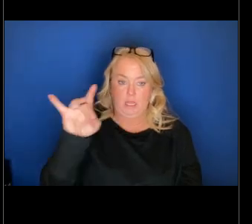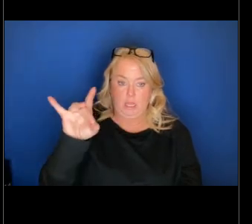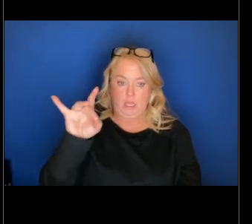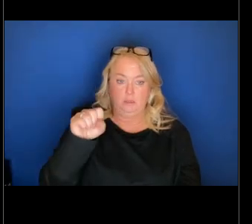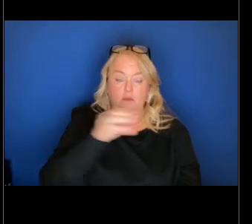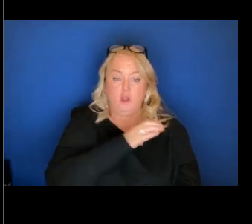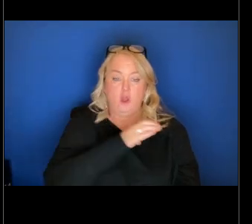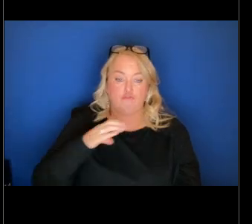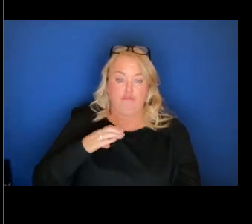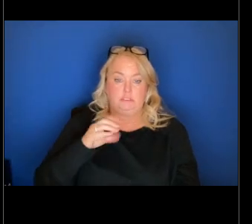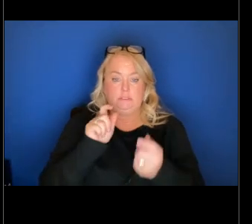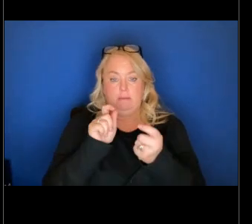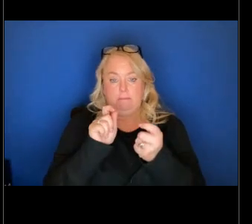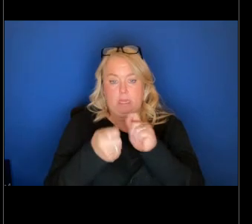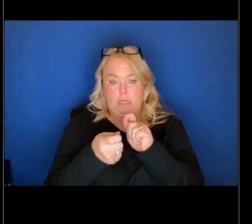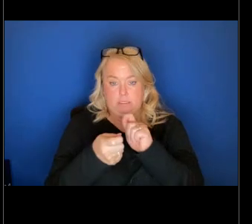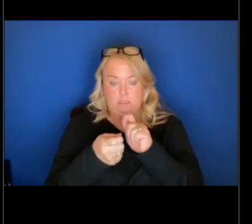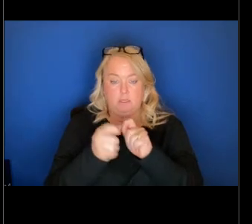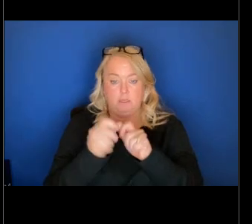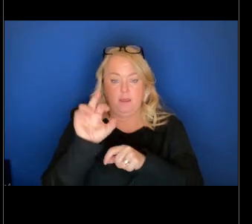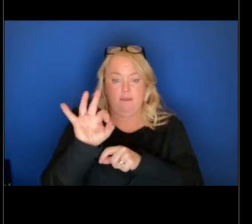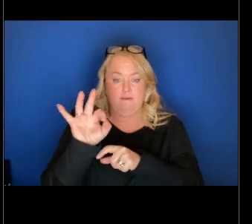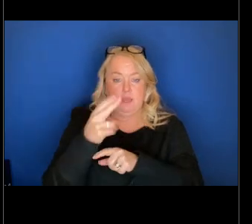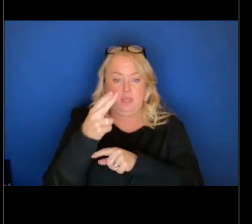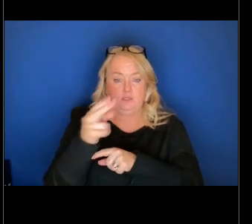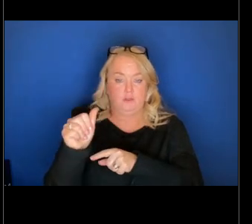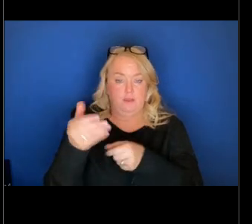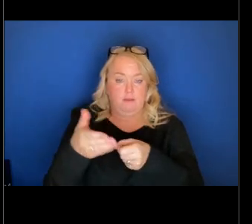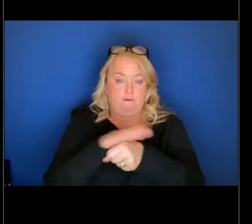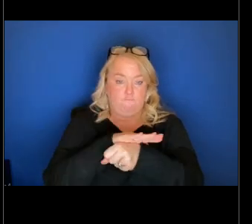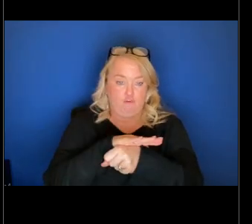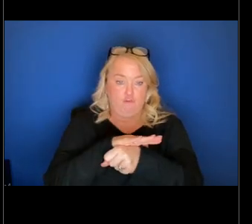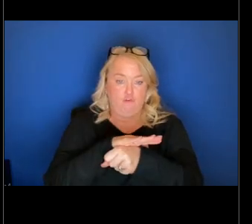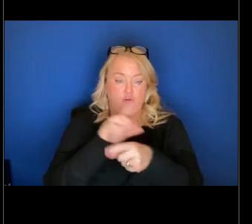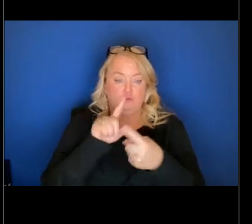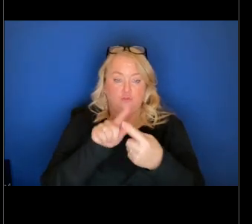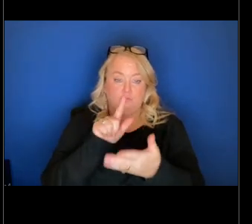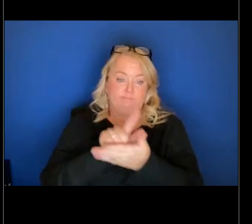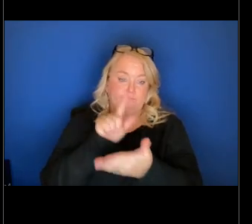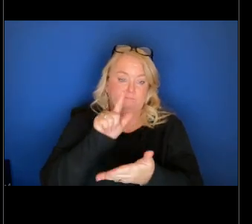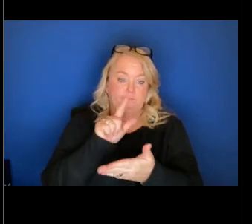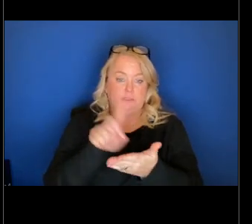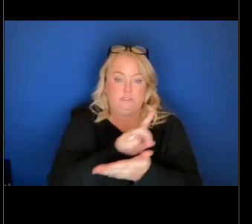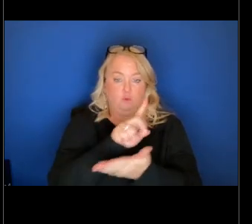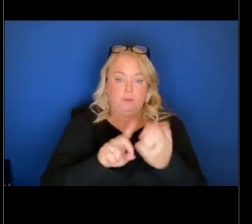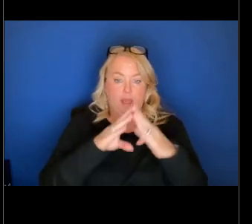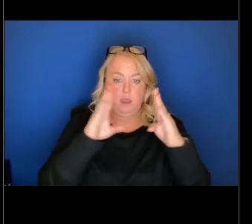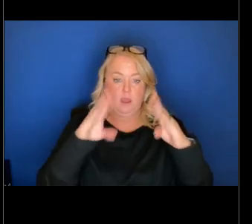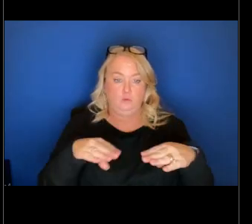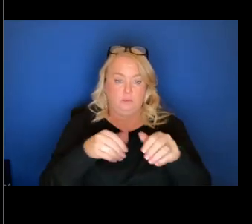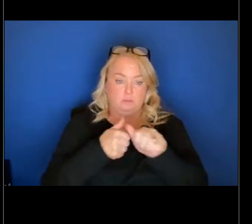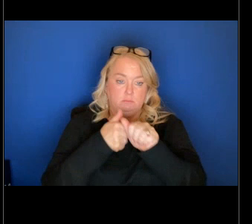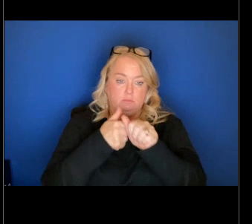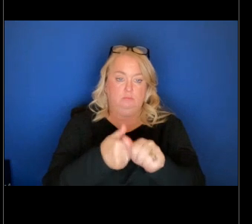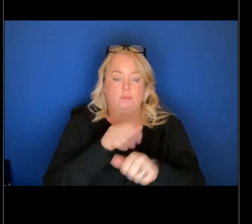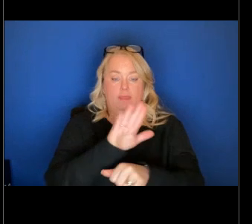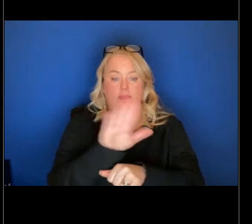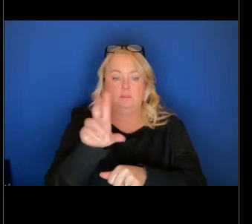Congress amended the FHA coverage to prohibit discriminatory housing practices based on